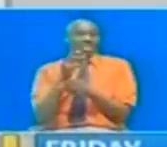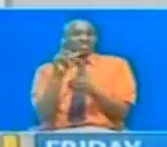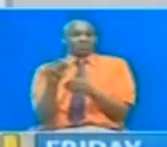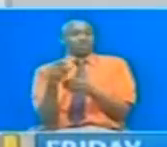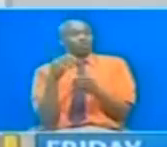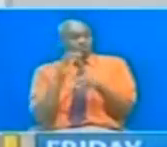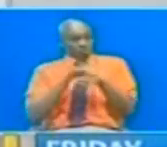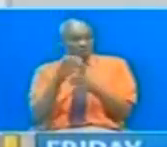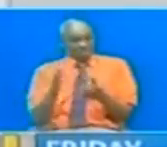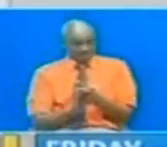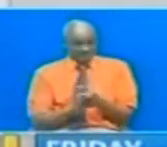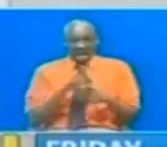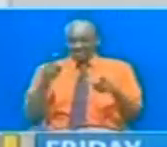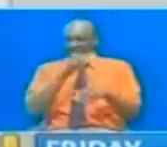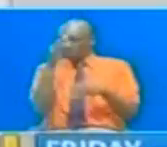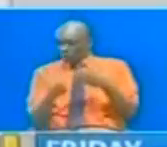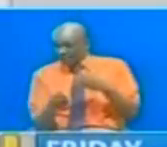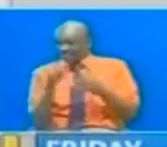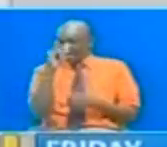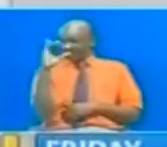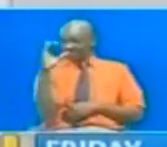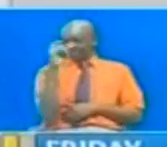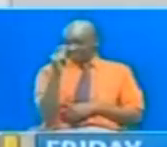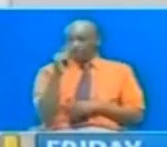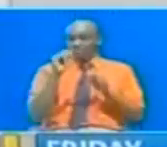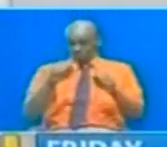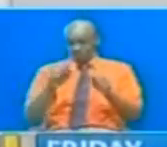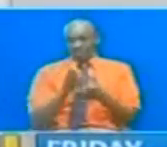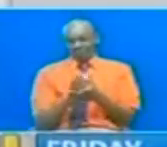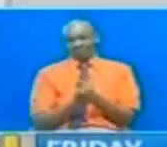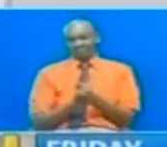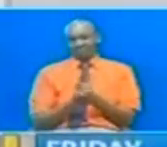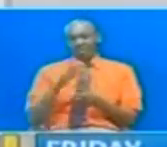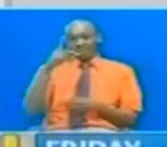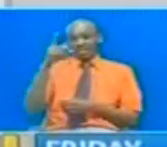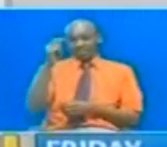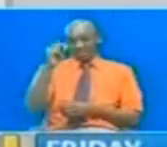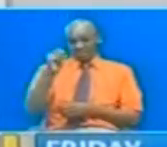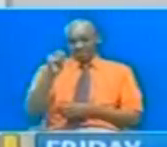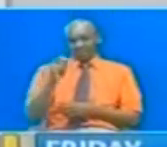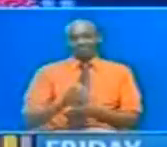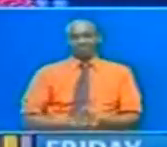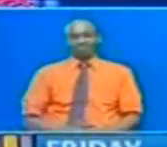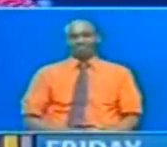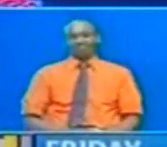those in insurance, banking, and the ICT sectors. Charles Gitonga, KTN.